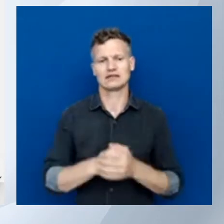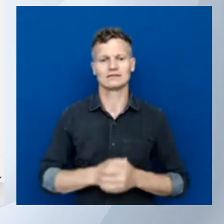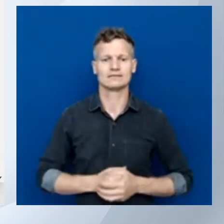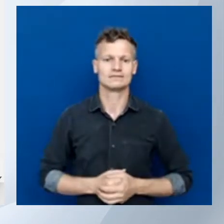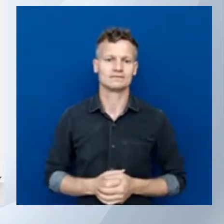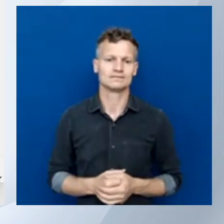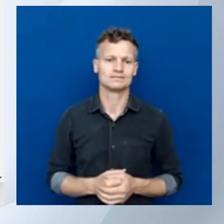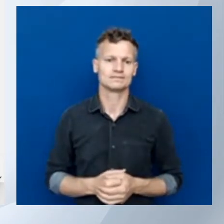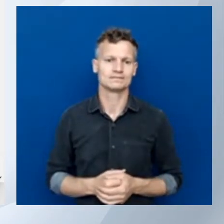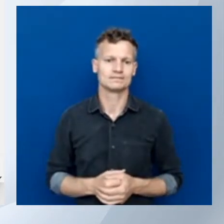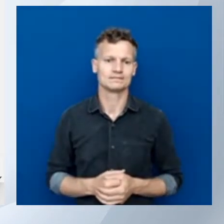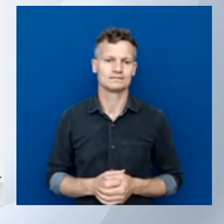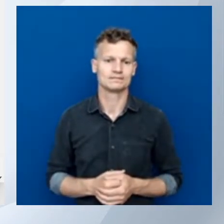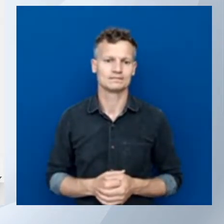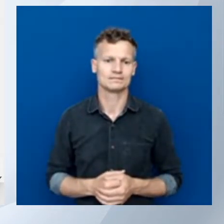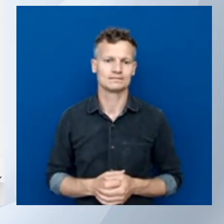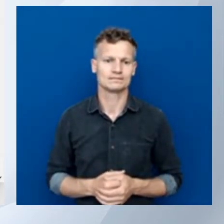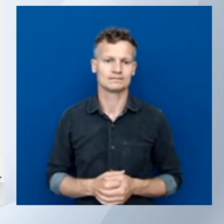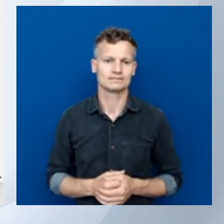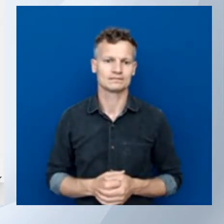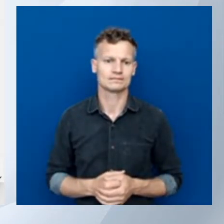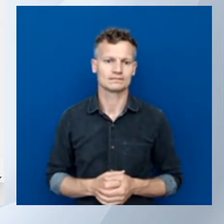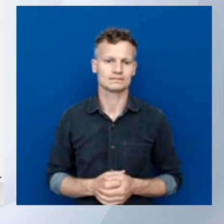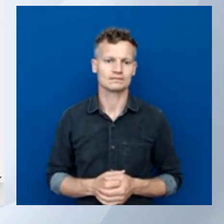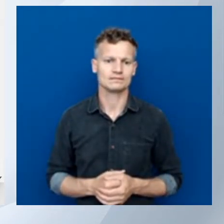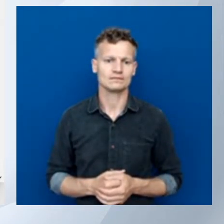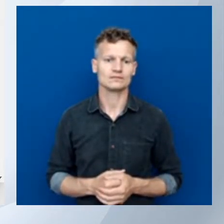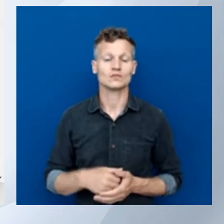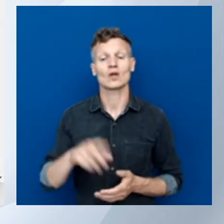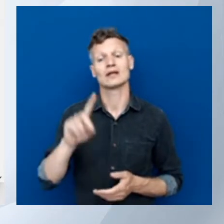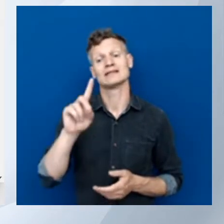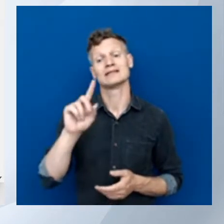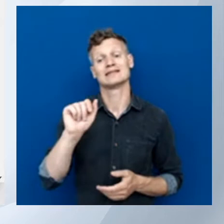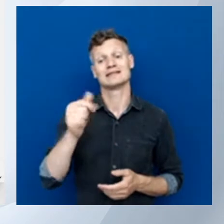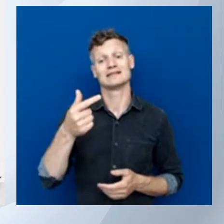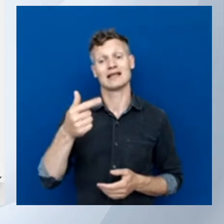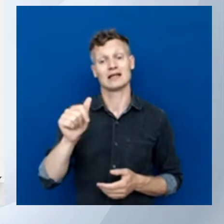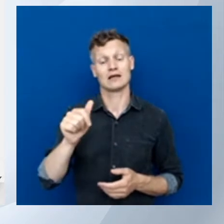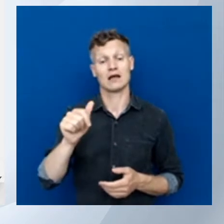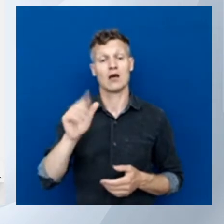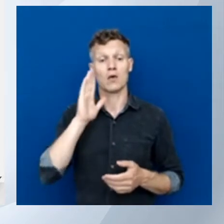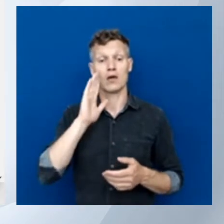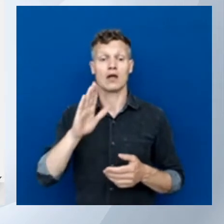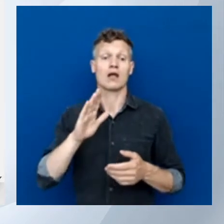data is now going to be splitted with the use of the train test split again.